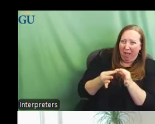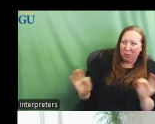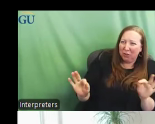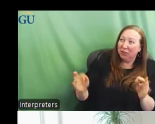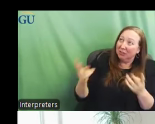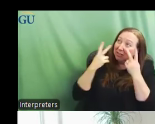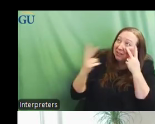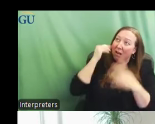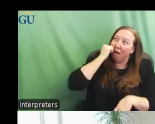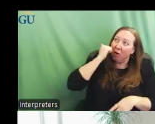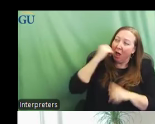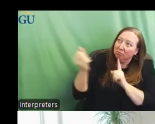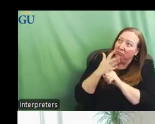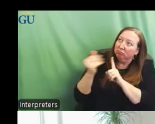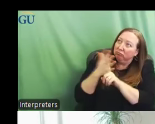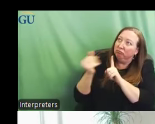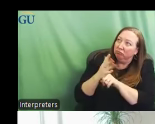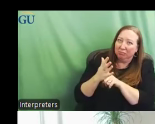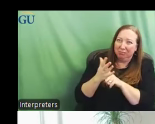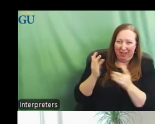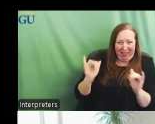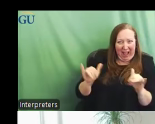the home, and so that it's accessible.